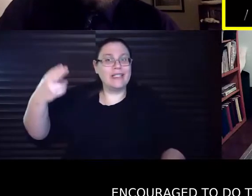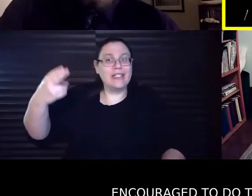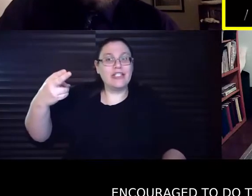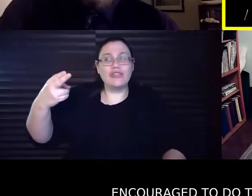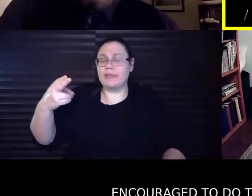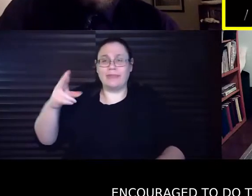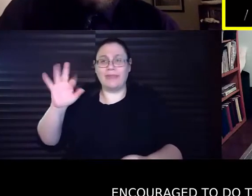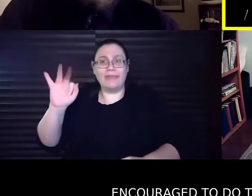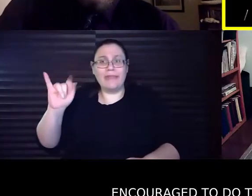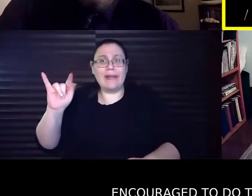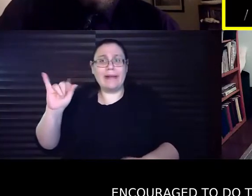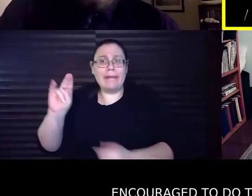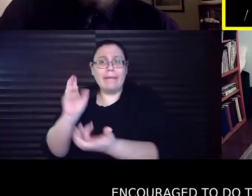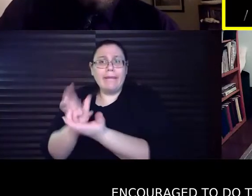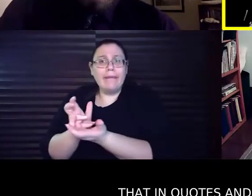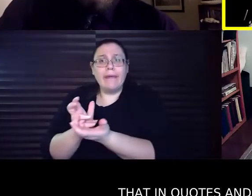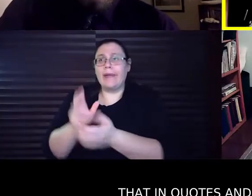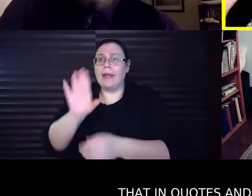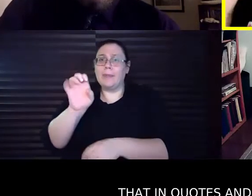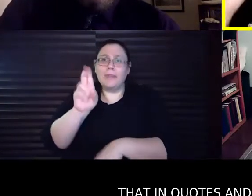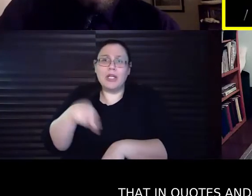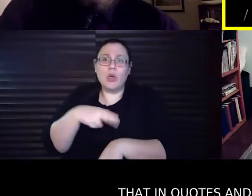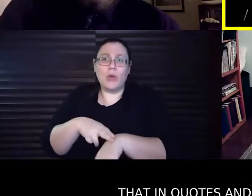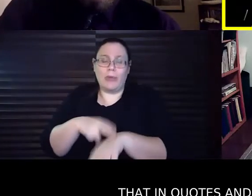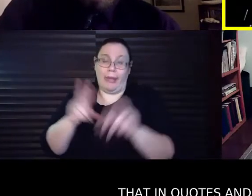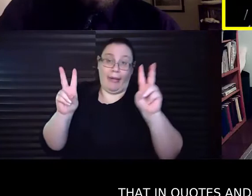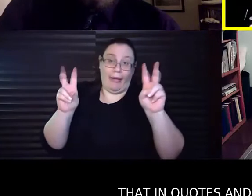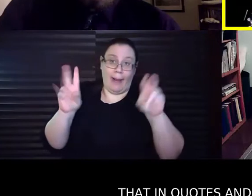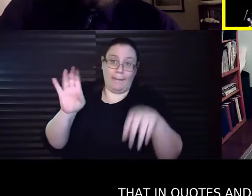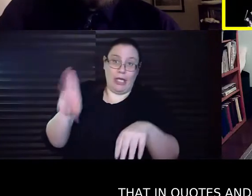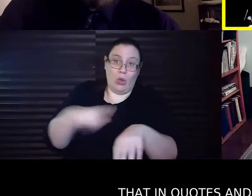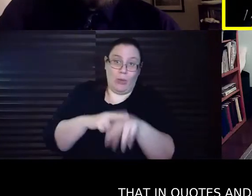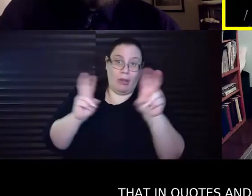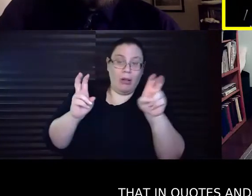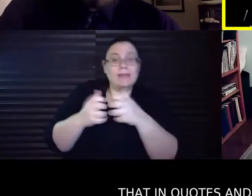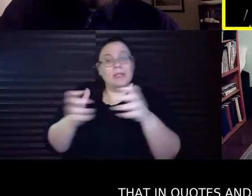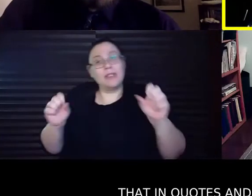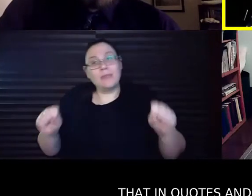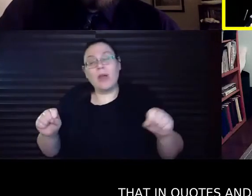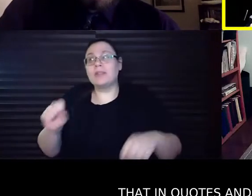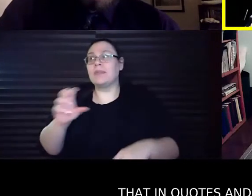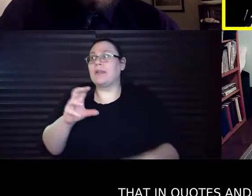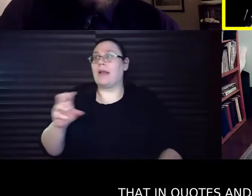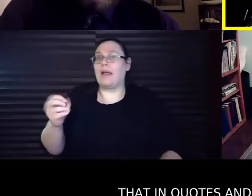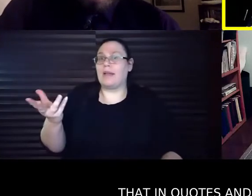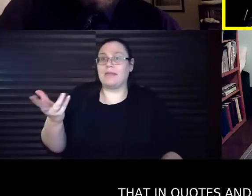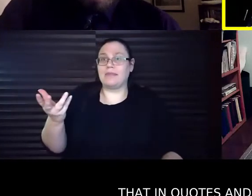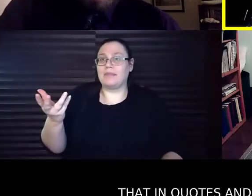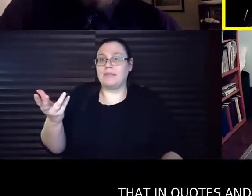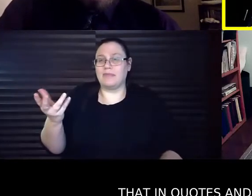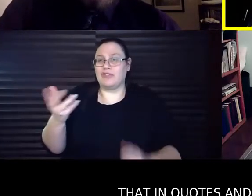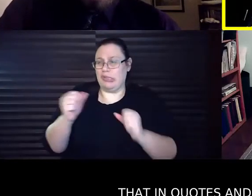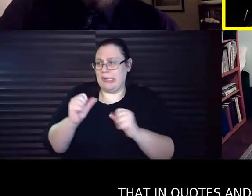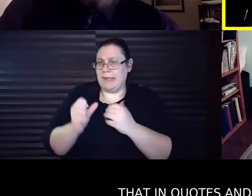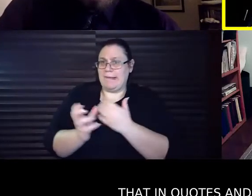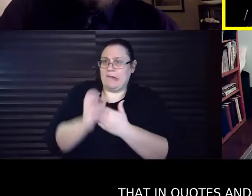in, right? To be as normal, and I say that in quotes, as possible, and shoehorn ourselves